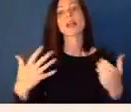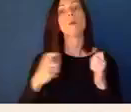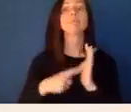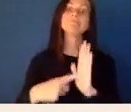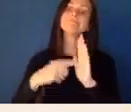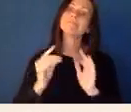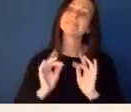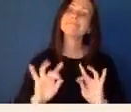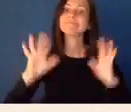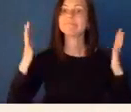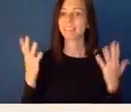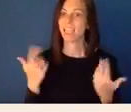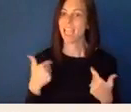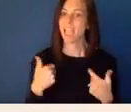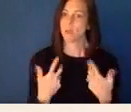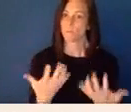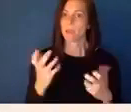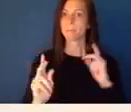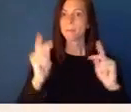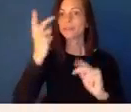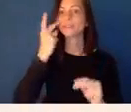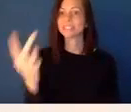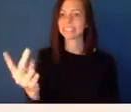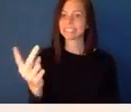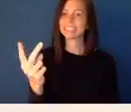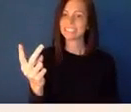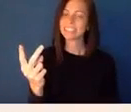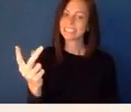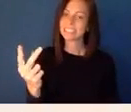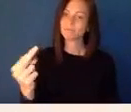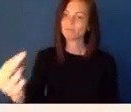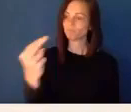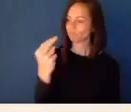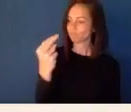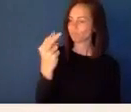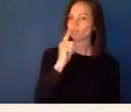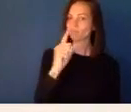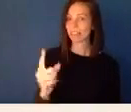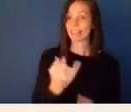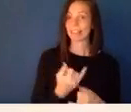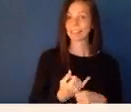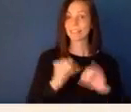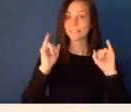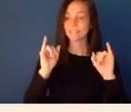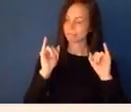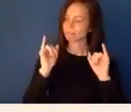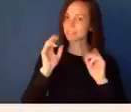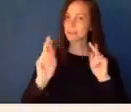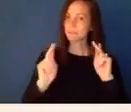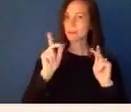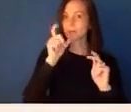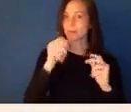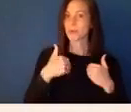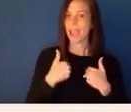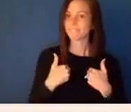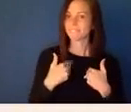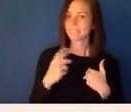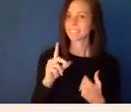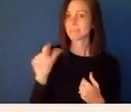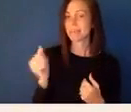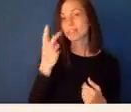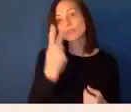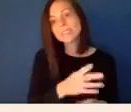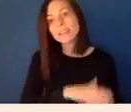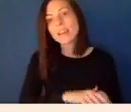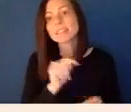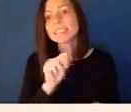want people to see that there is so much more to individuals with disabilities than what they see on TV, what they read in books,